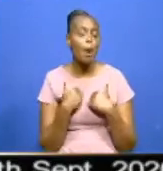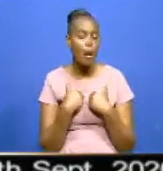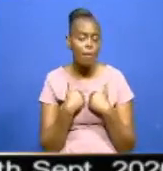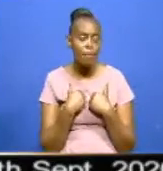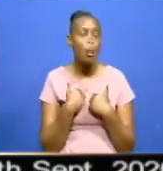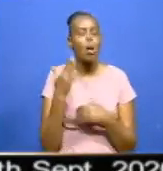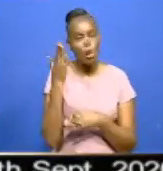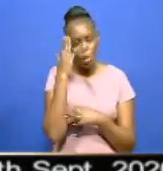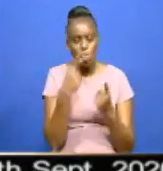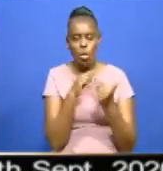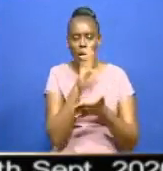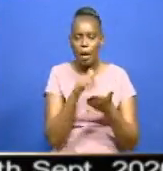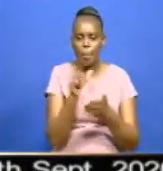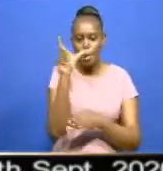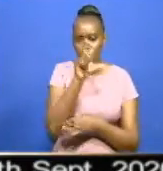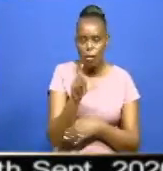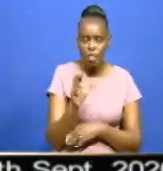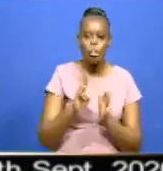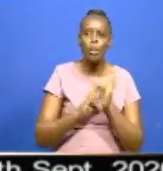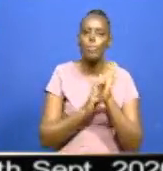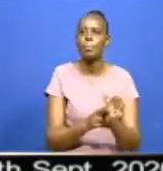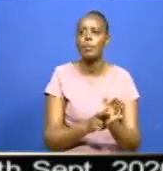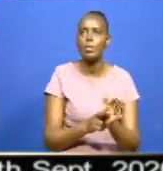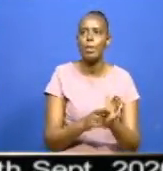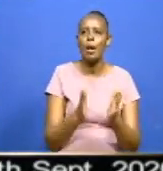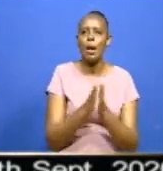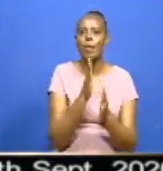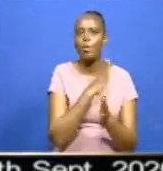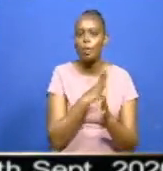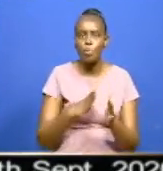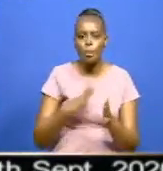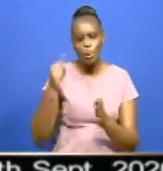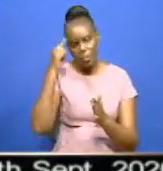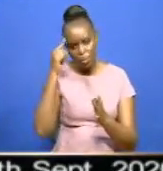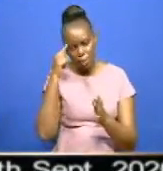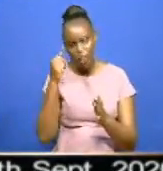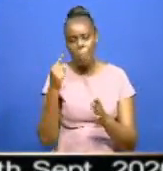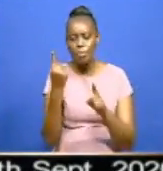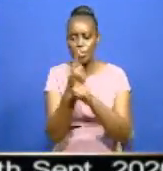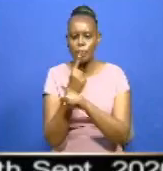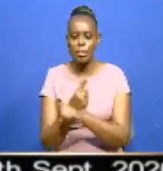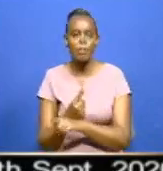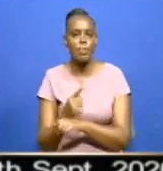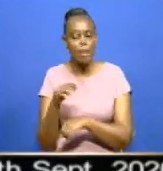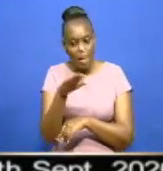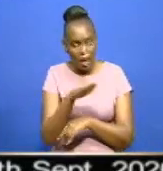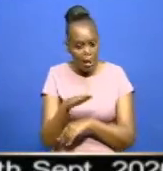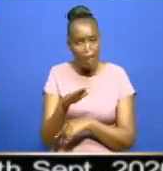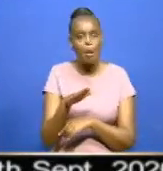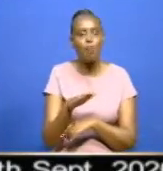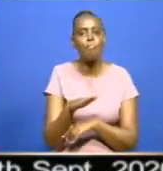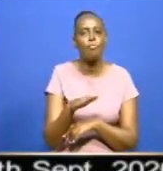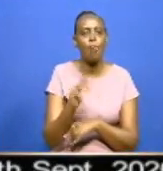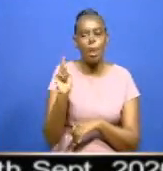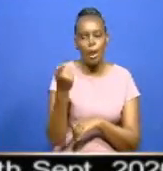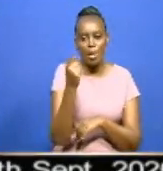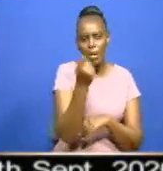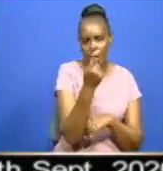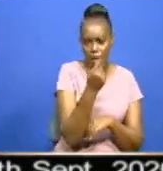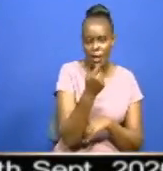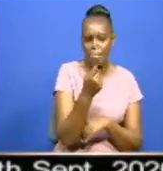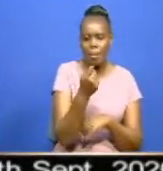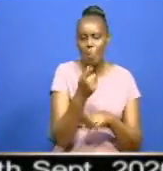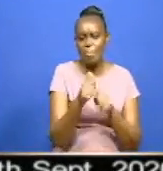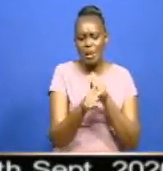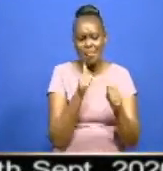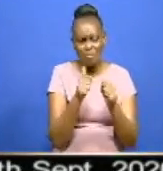I know we are talking about regional representation, and the committee has brought about the faces of Kenya. It has a face of Kenya. But, Mr. Speaker, denying a person